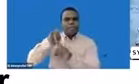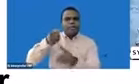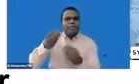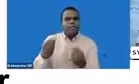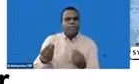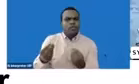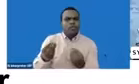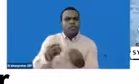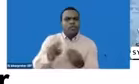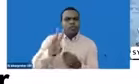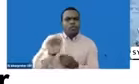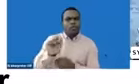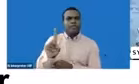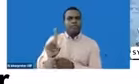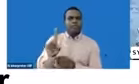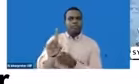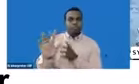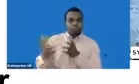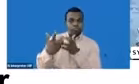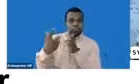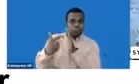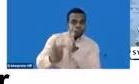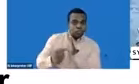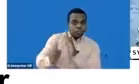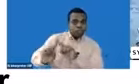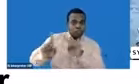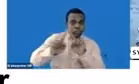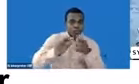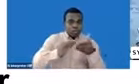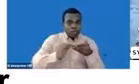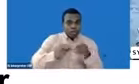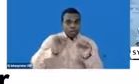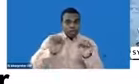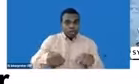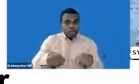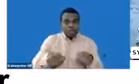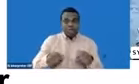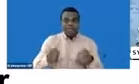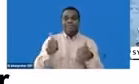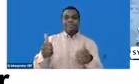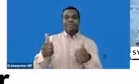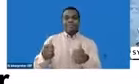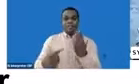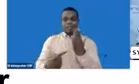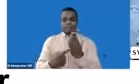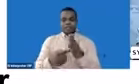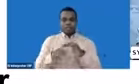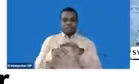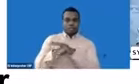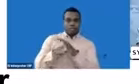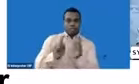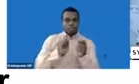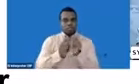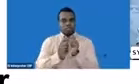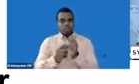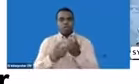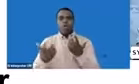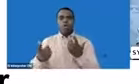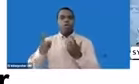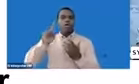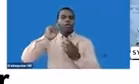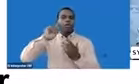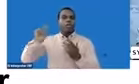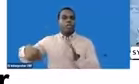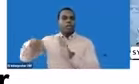You just need to comply, whatever technology you use. The problem comes when you want to understand how to make it accessible when the